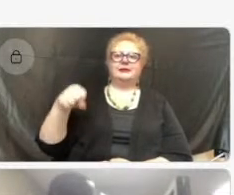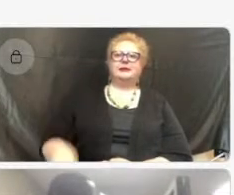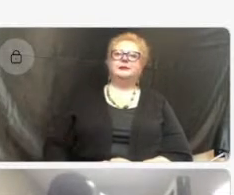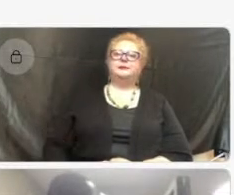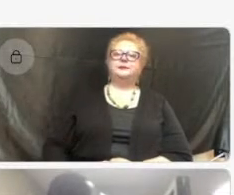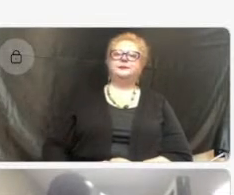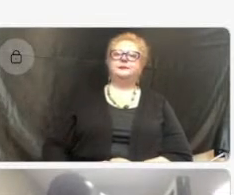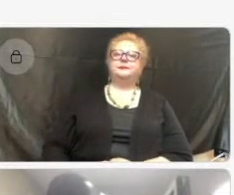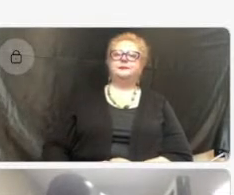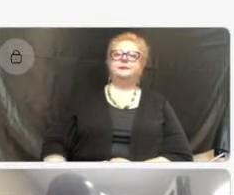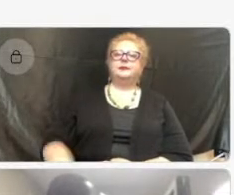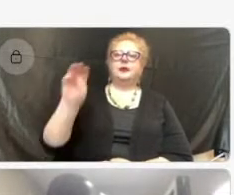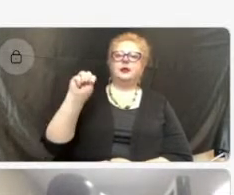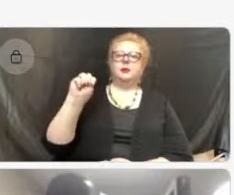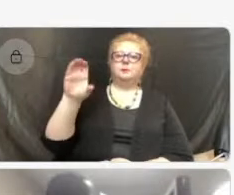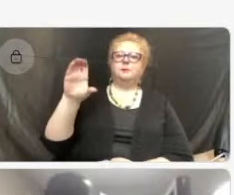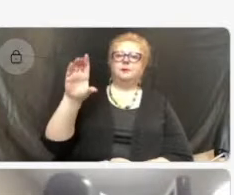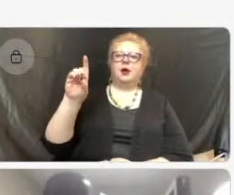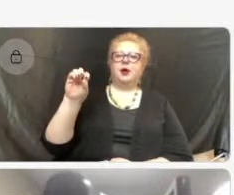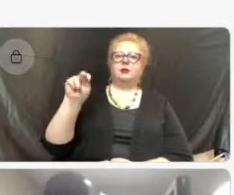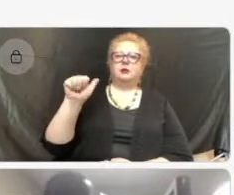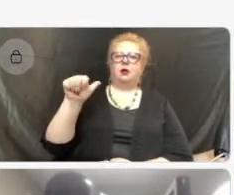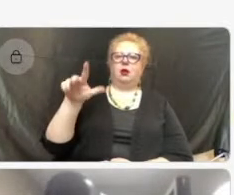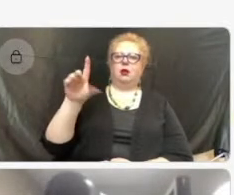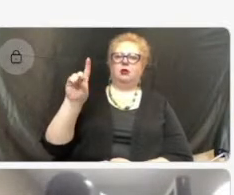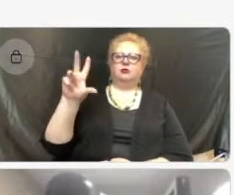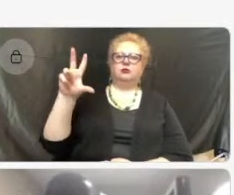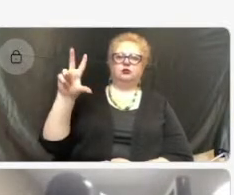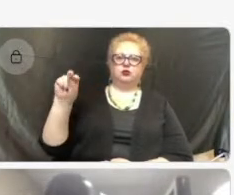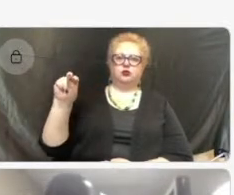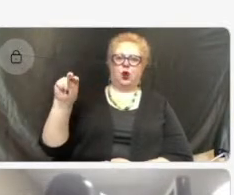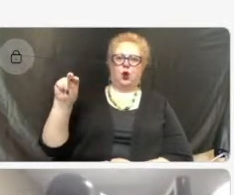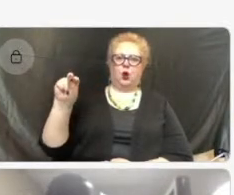McDonald? No.